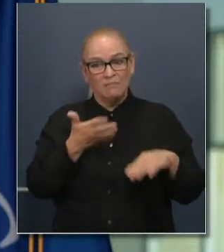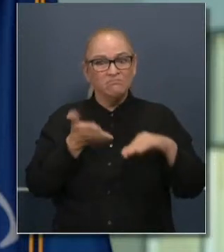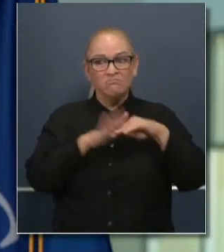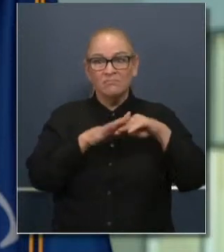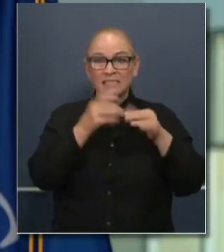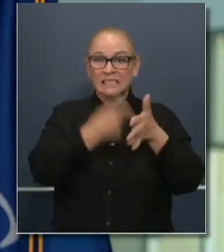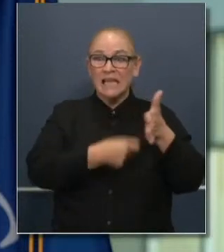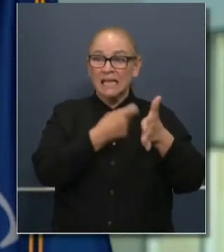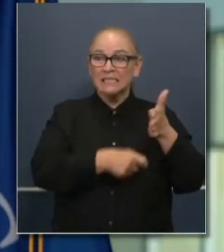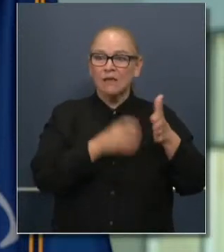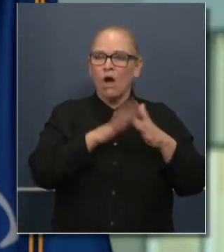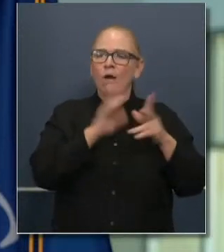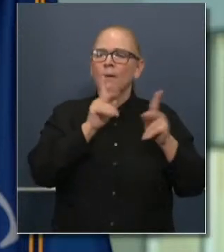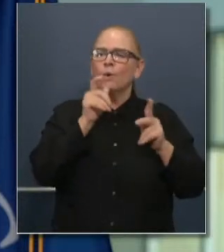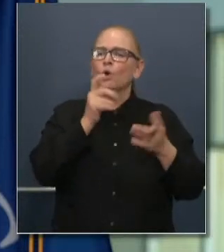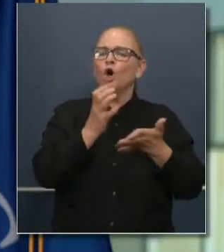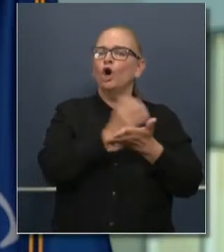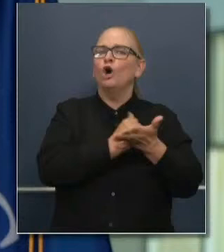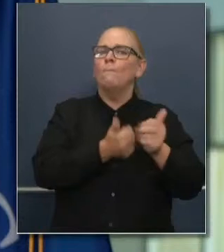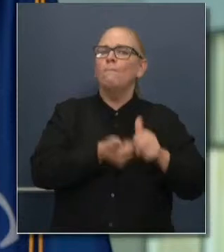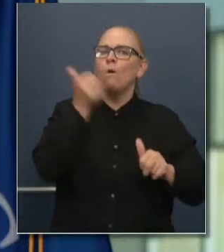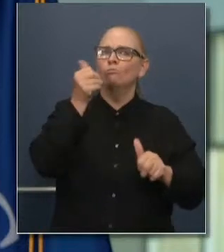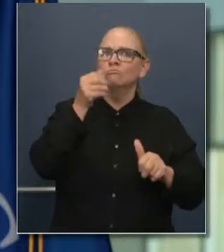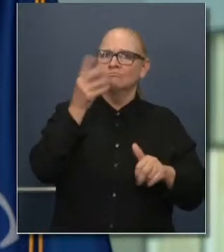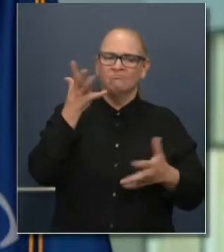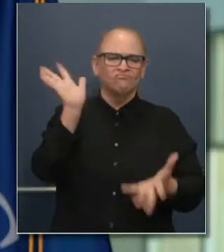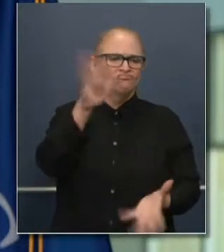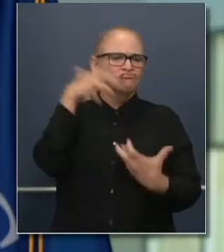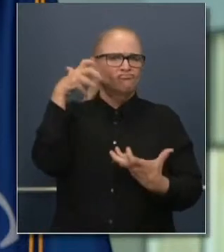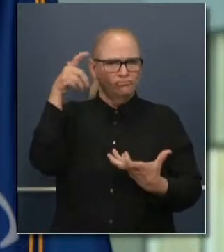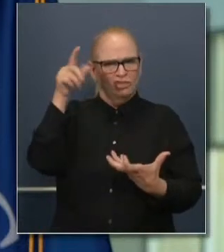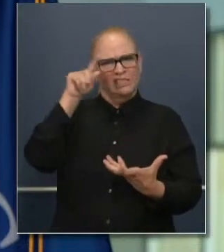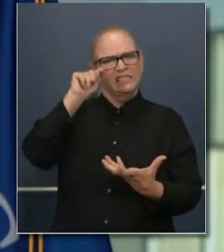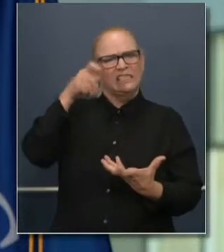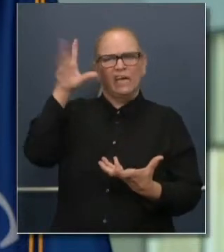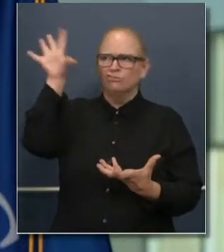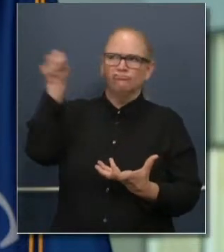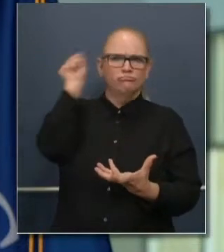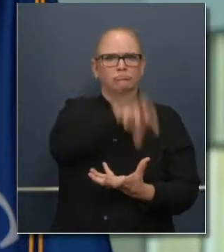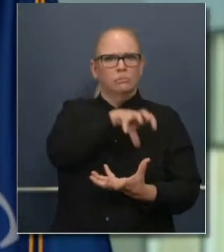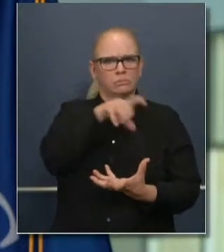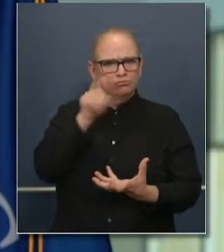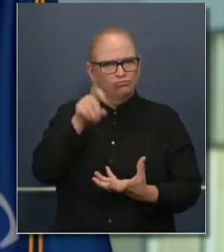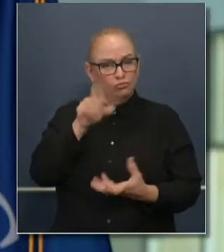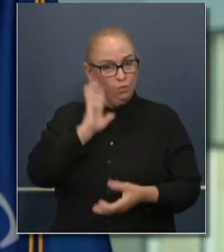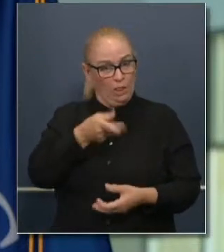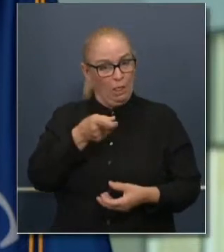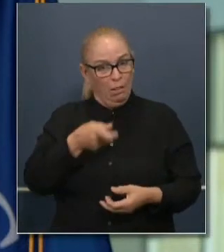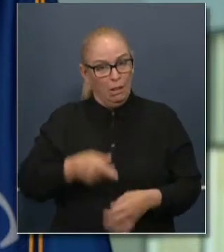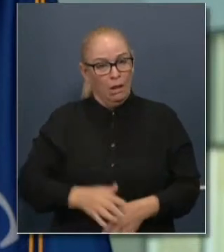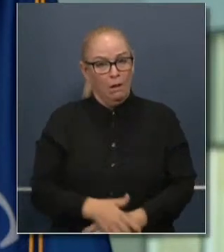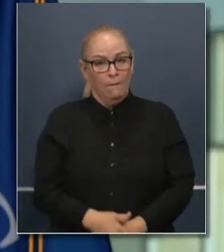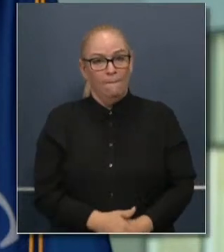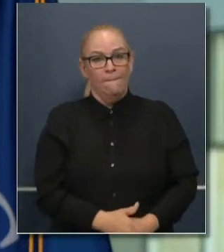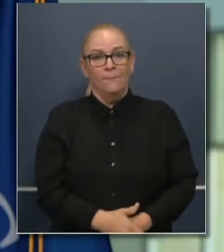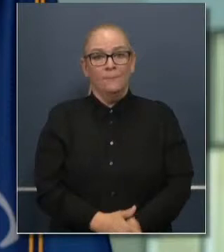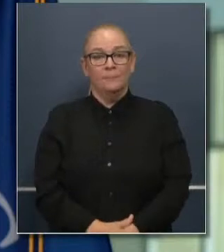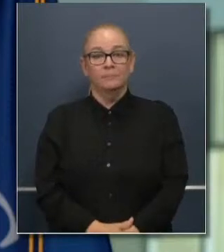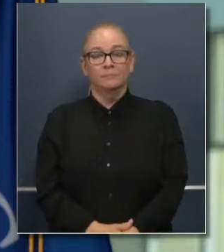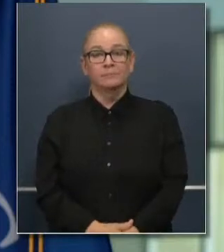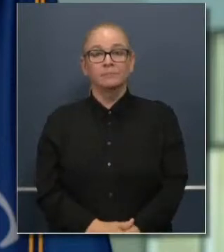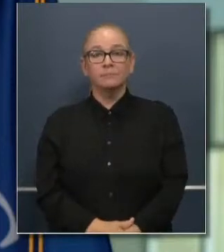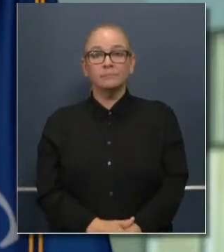top earners, including potentially in a special session. Yeah, right now, as I've said around special sessions, if